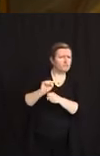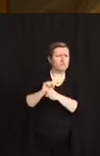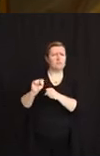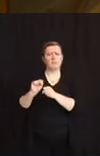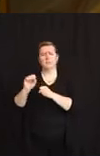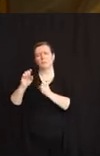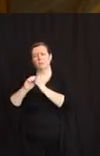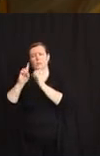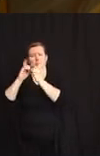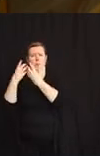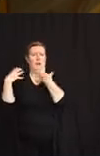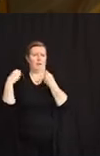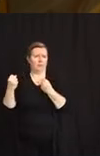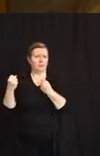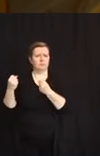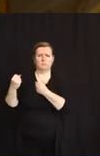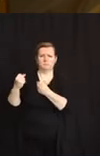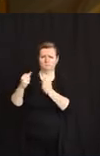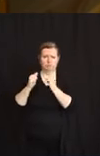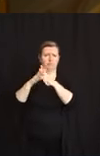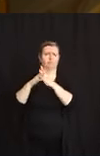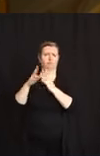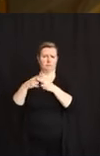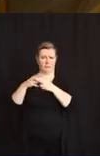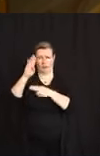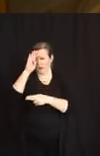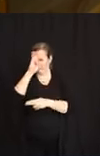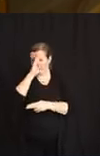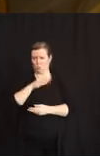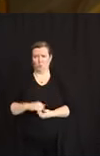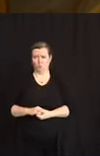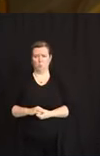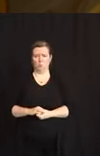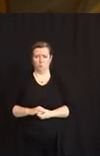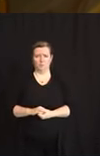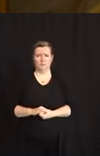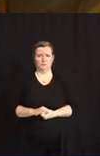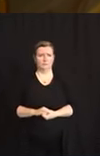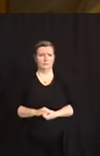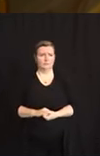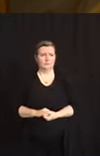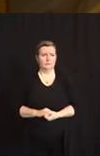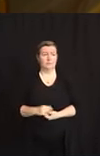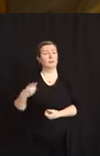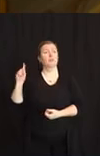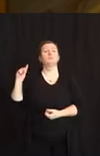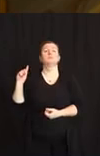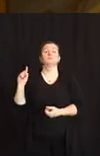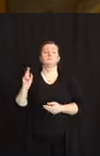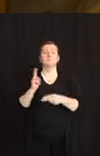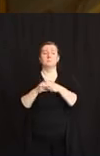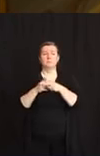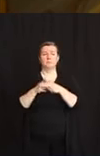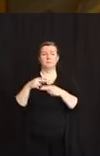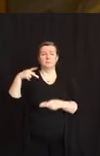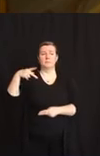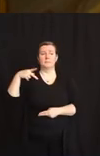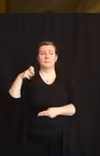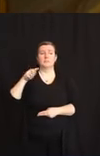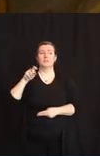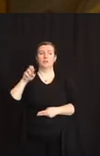online. As the Governor mentioned, I reported last week about Peter Benko, a New Jersey native, sending nurses from